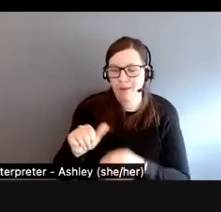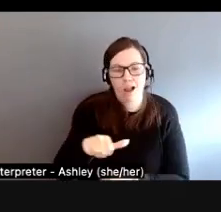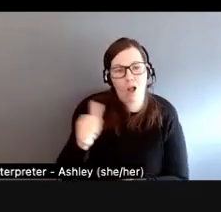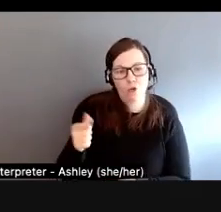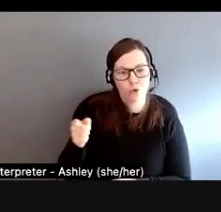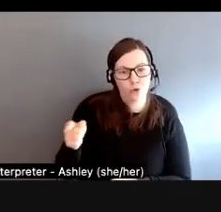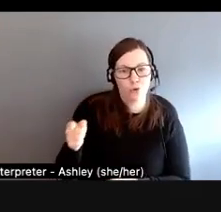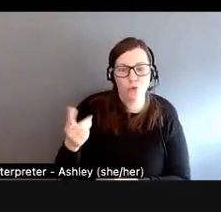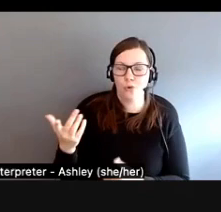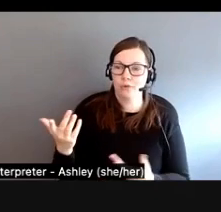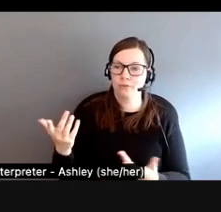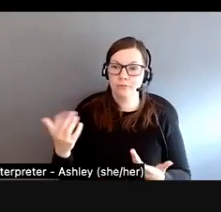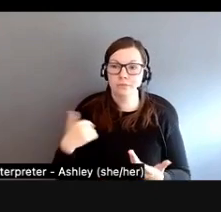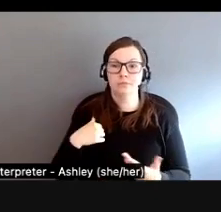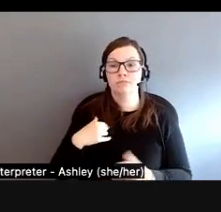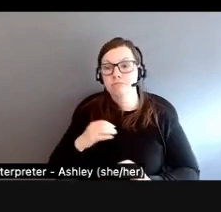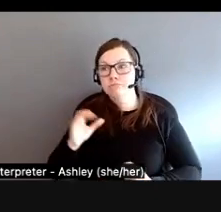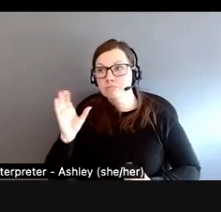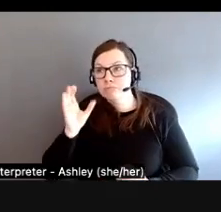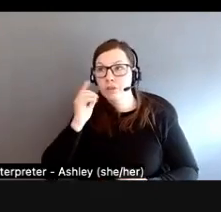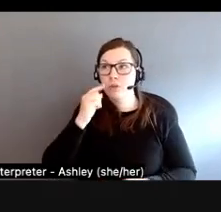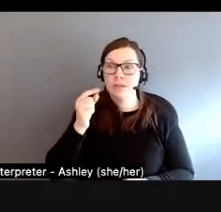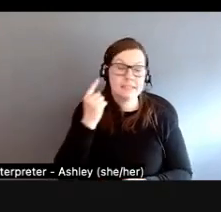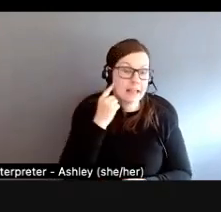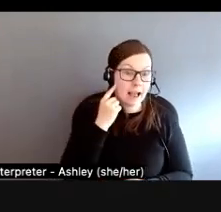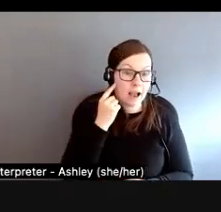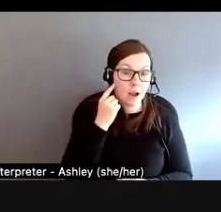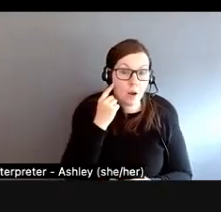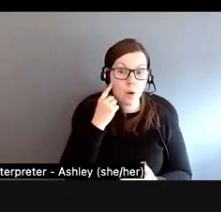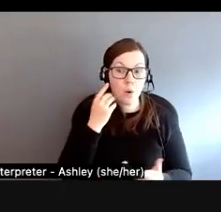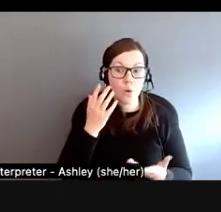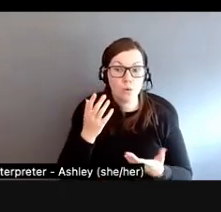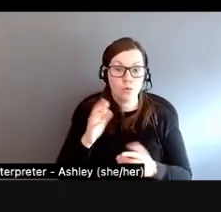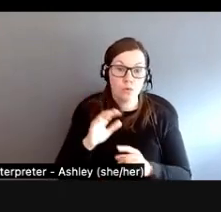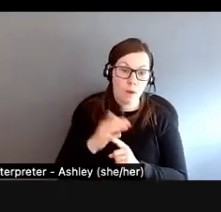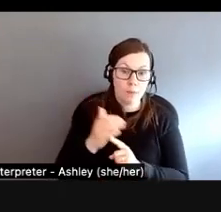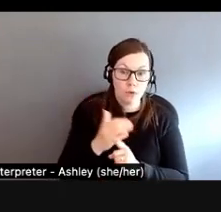that they'll get lost in a sea of other videos.